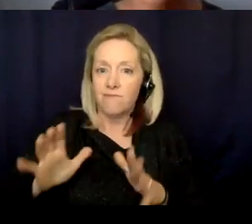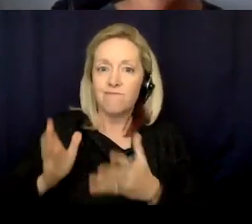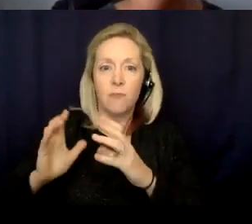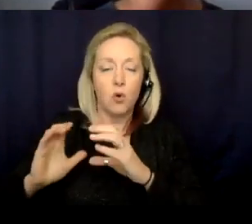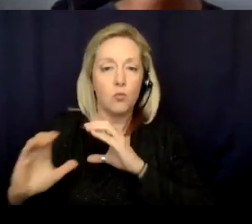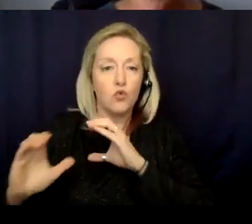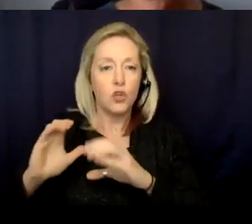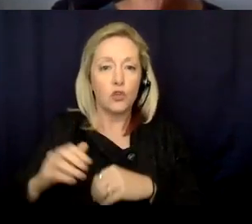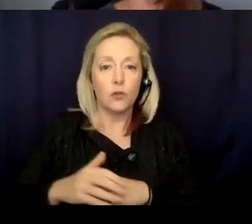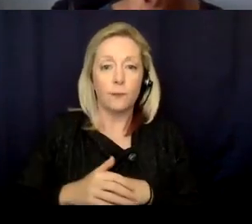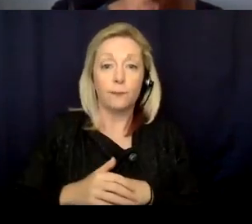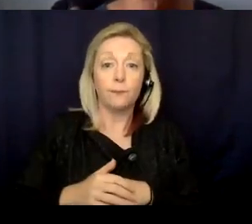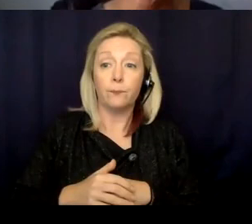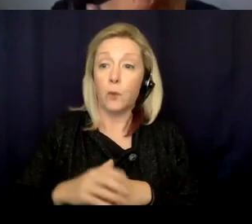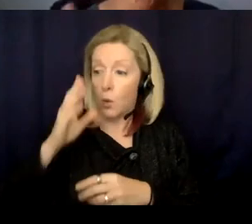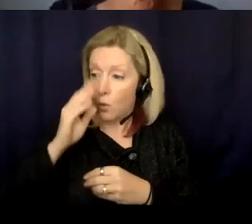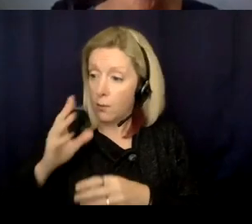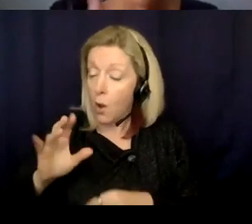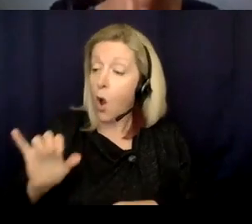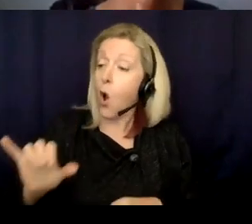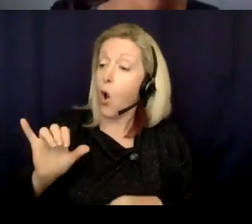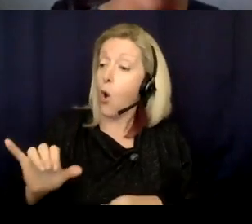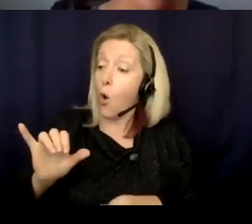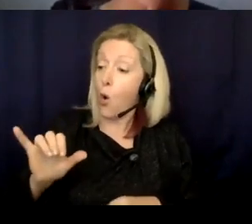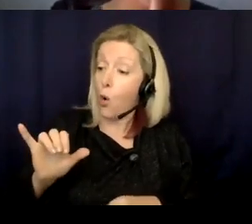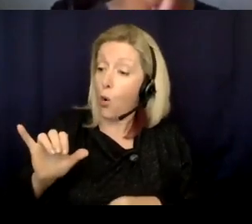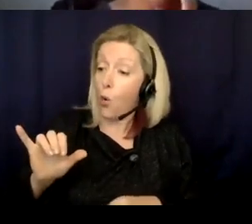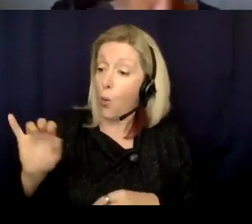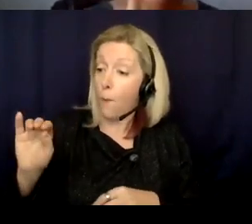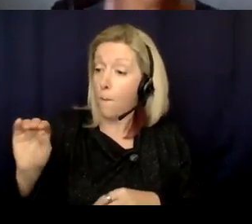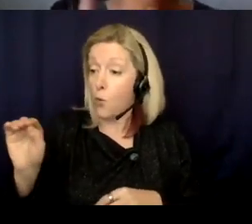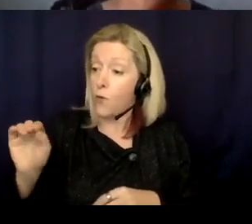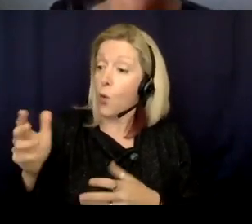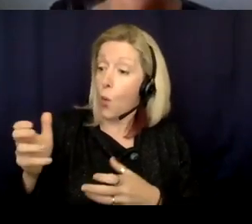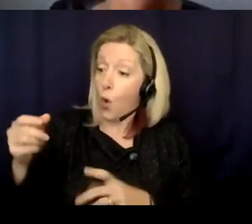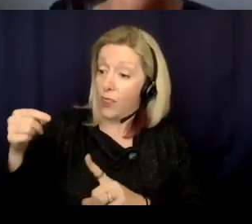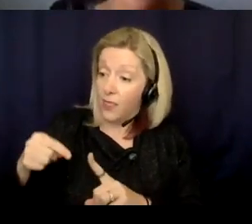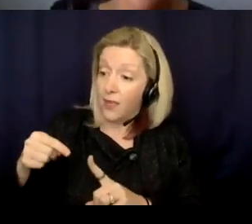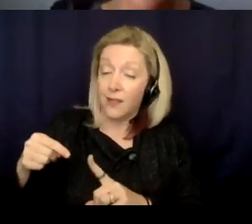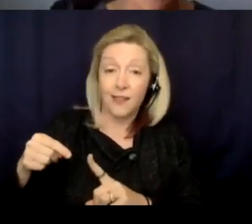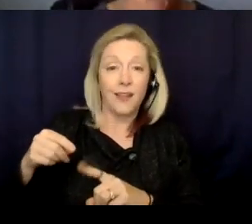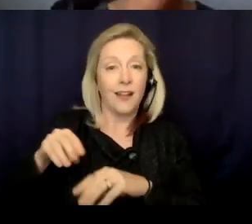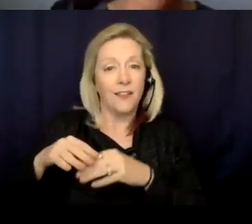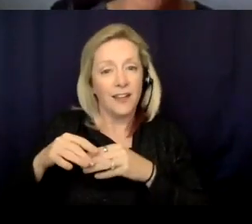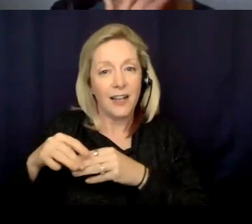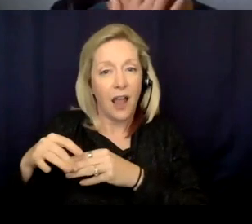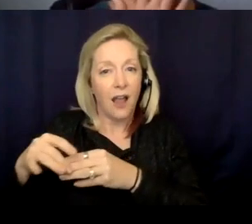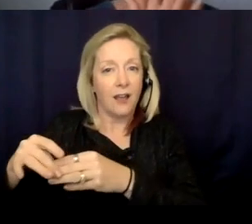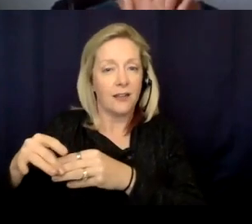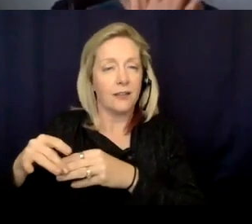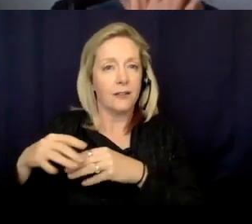purpose. We're going to let them know, oh, you want this, then this is how you do it. Let me help